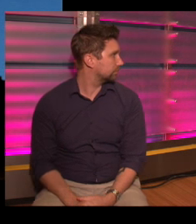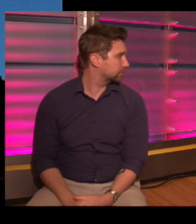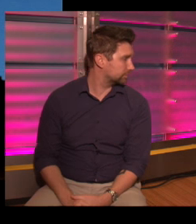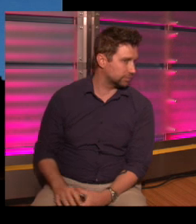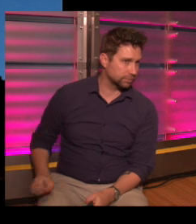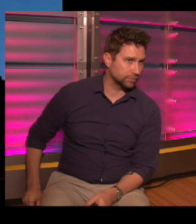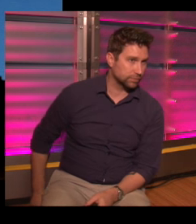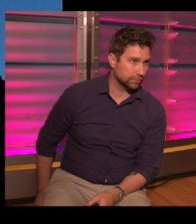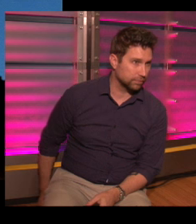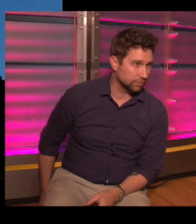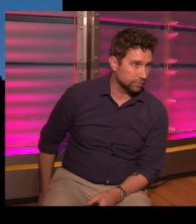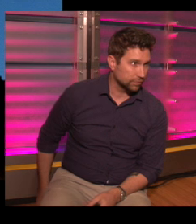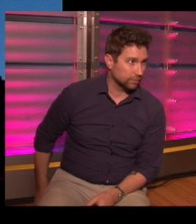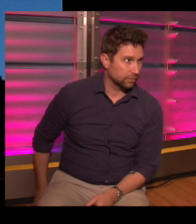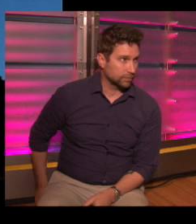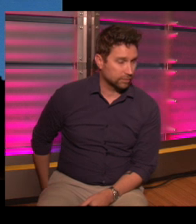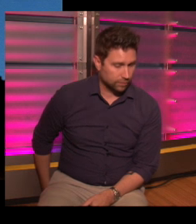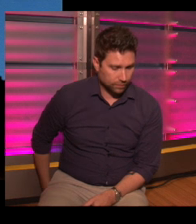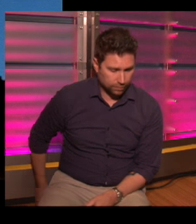Awesome.